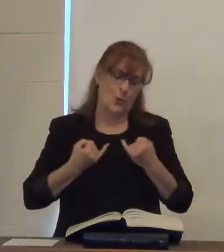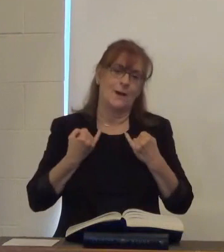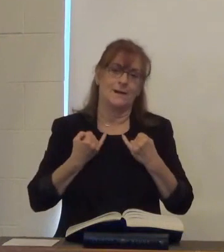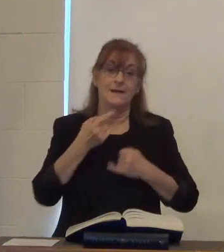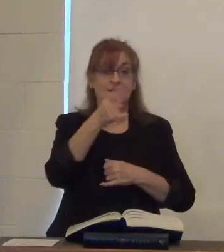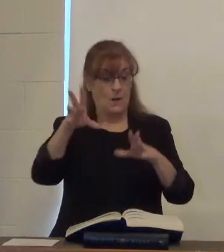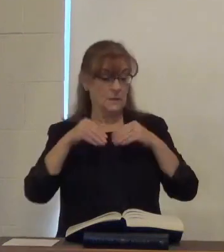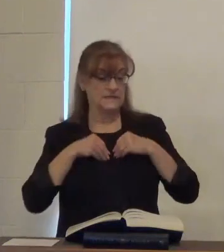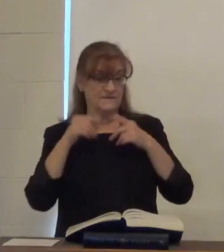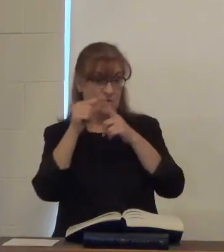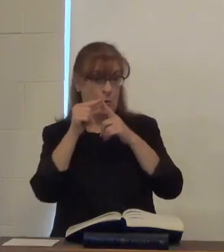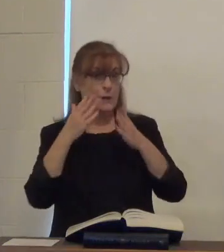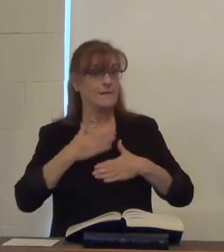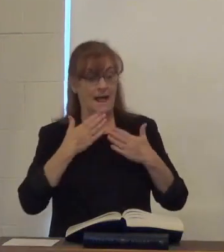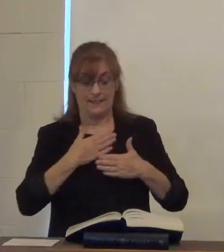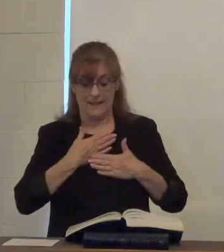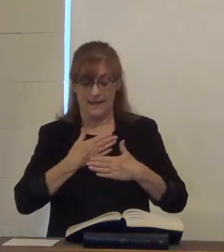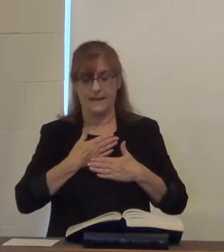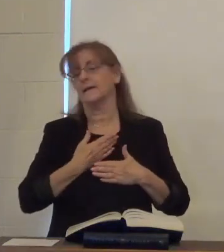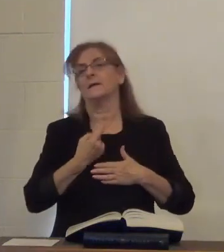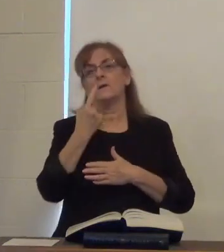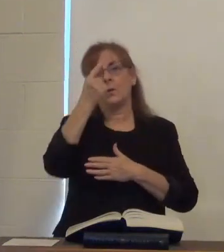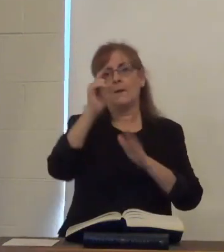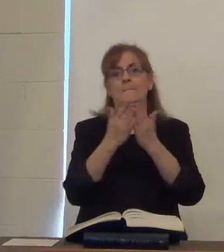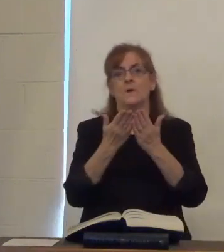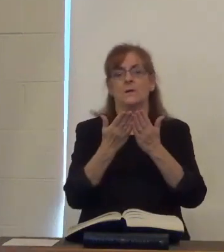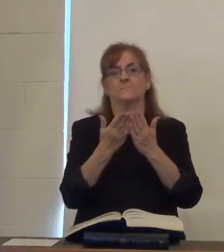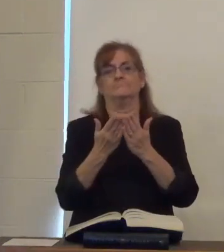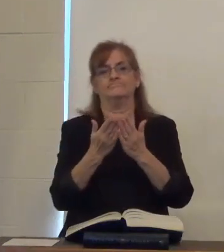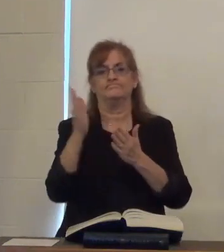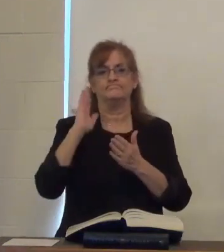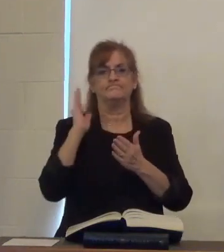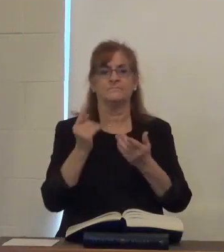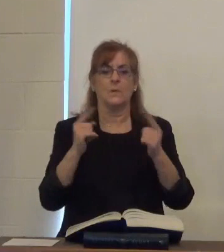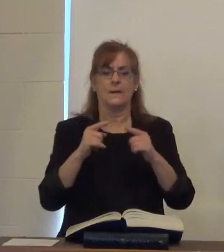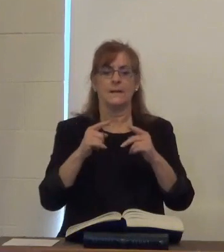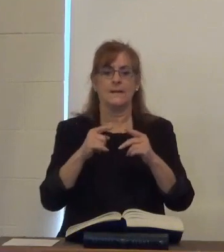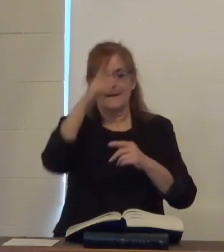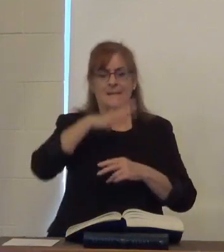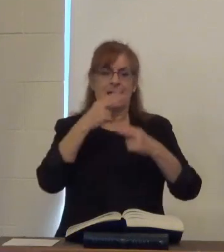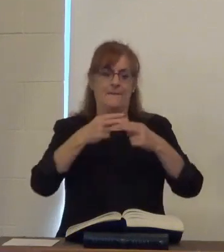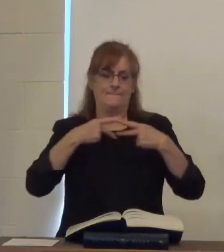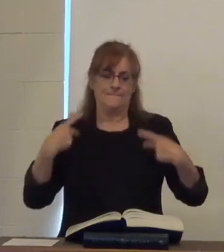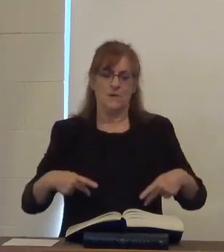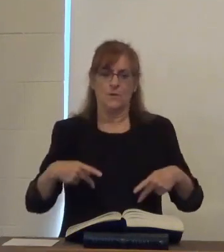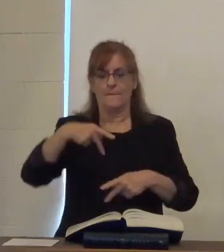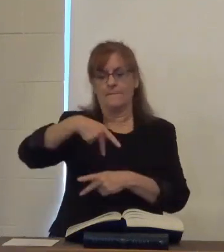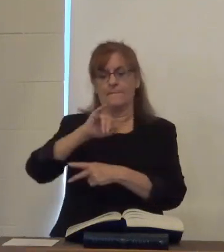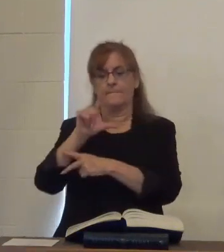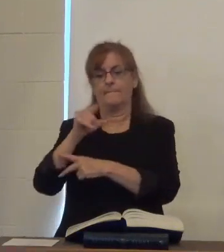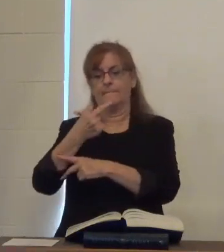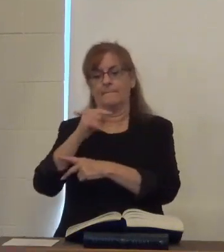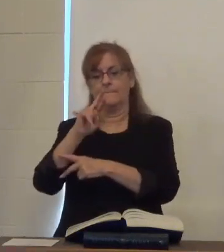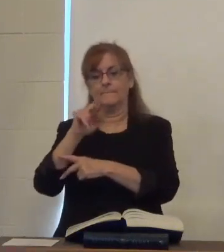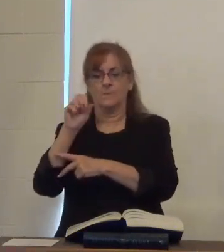word gladly. In John Bunyan's Pilgrim's Progress, when Pilgrim came to the Savior, he felt his enormous